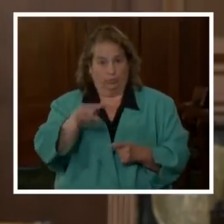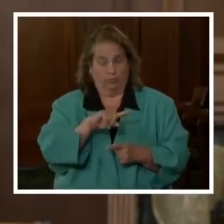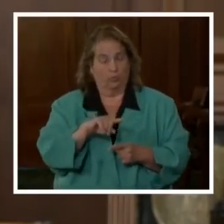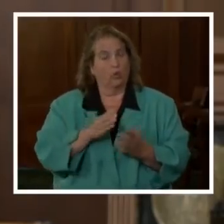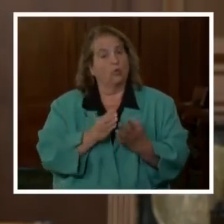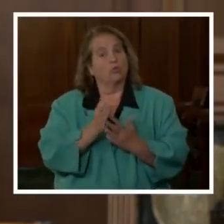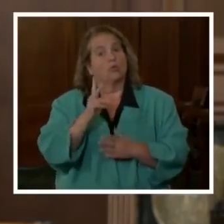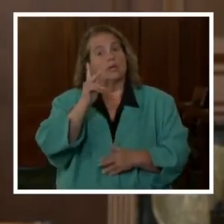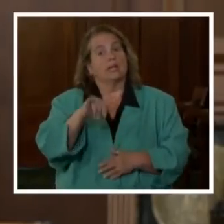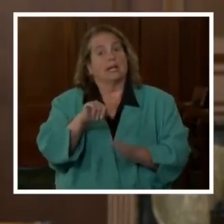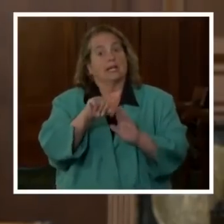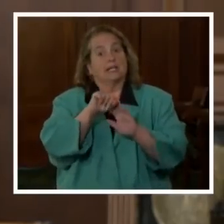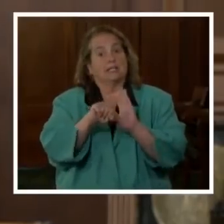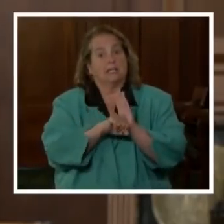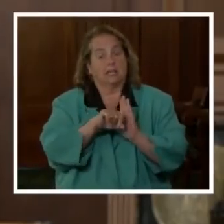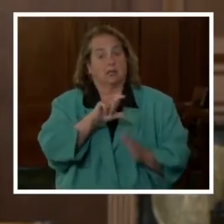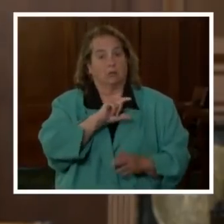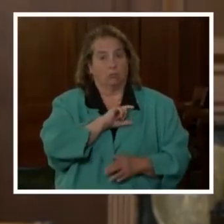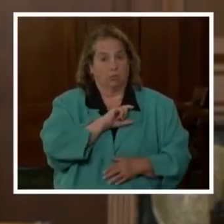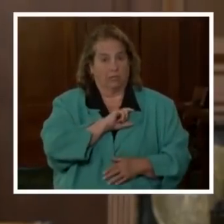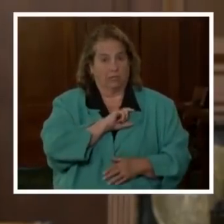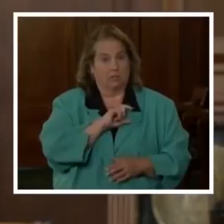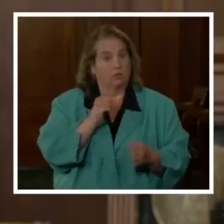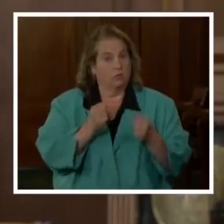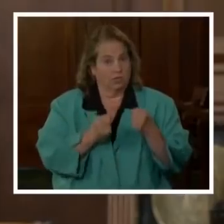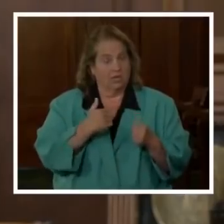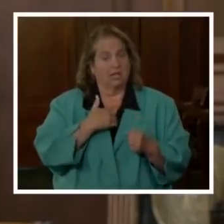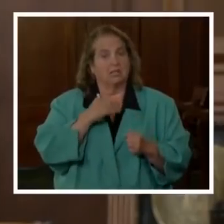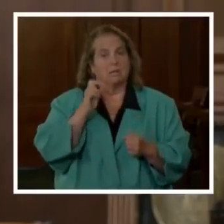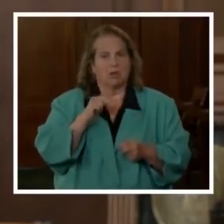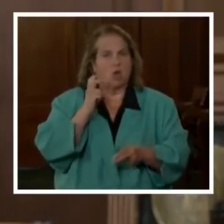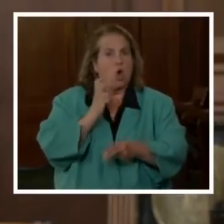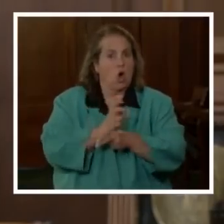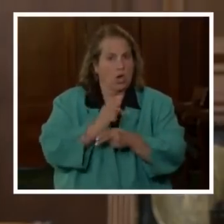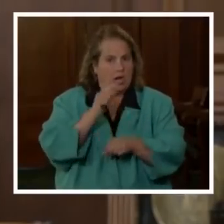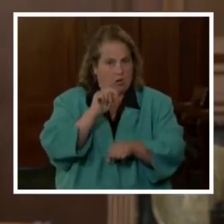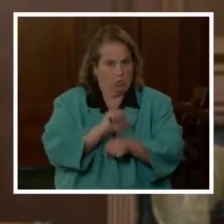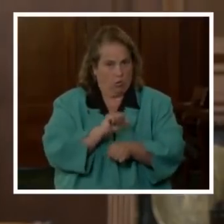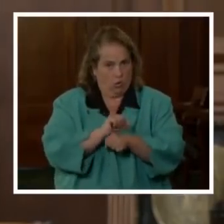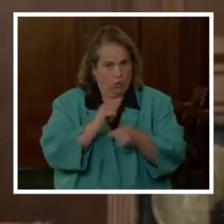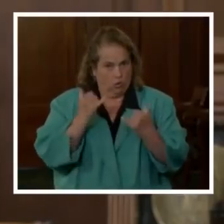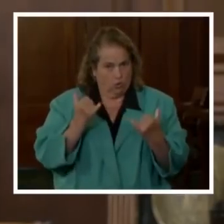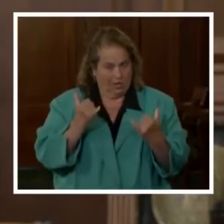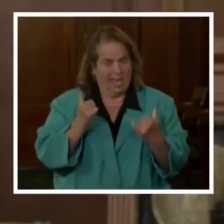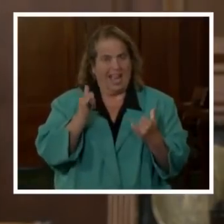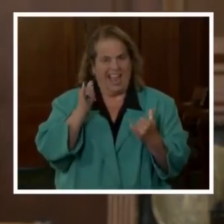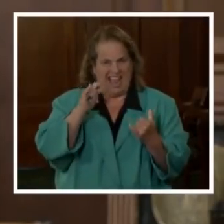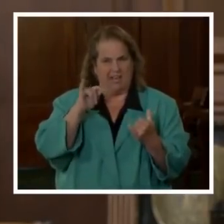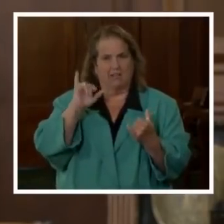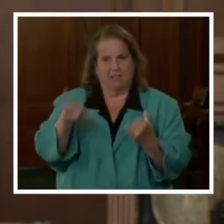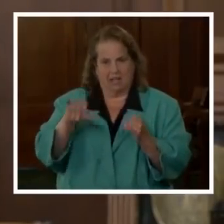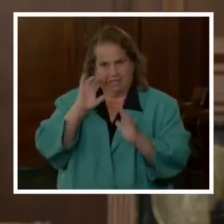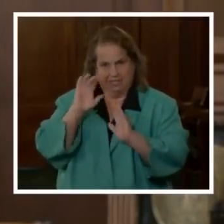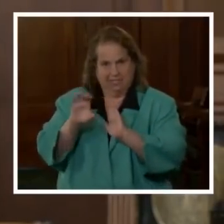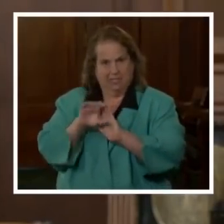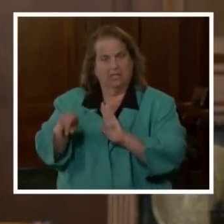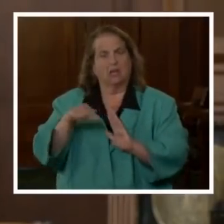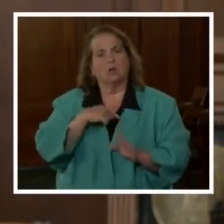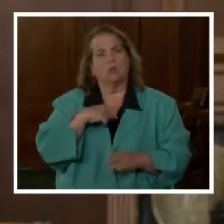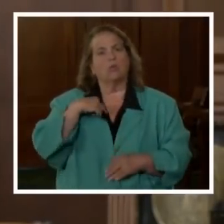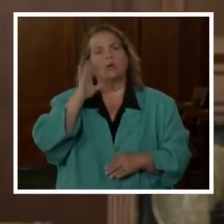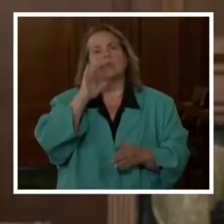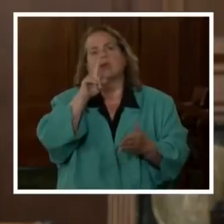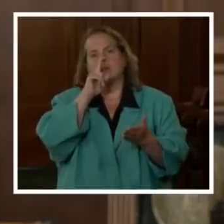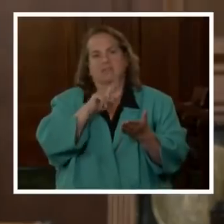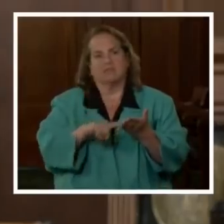Through the Kentucky State Police, which has been hard at work today at the scene, we are going to investigate